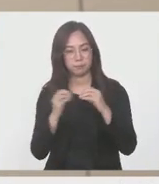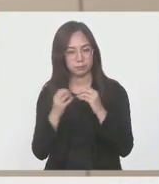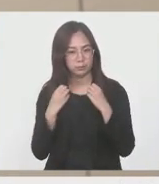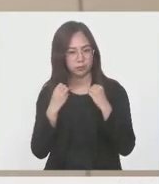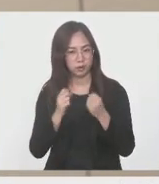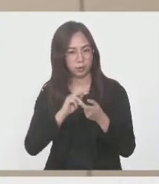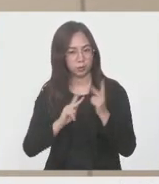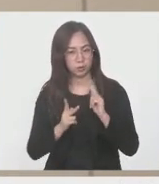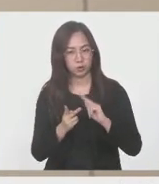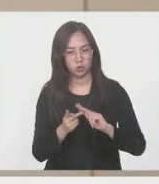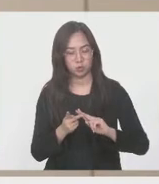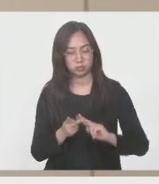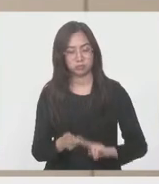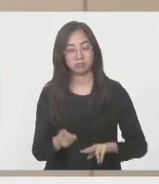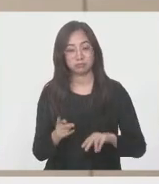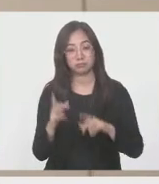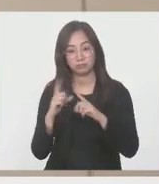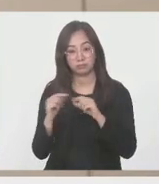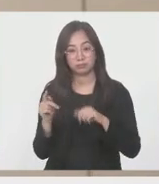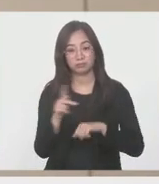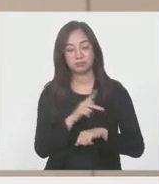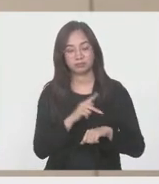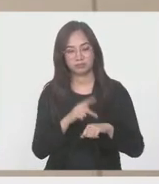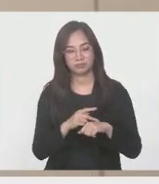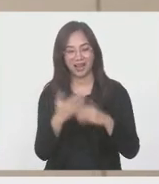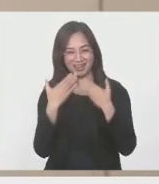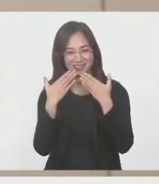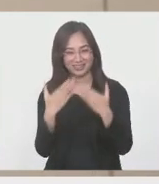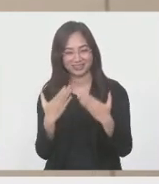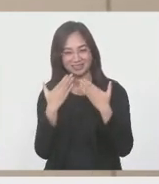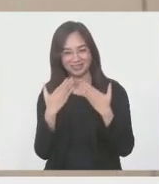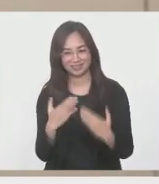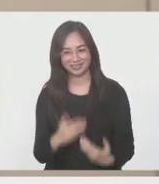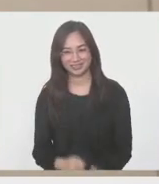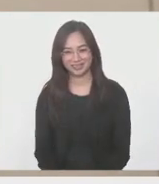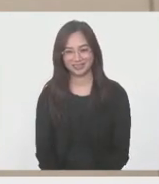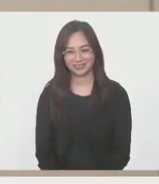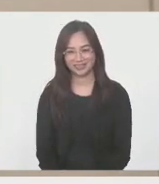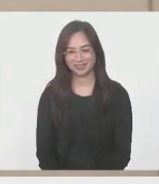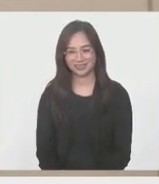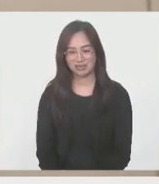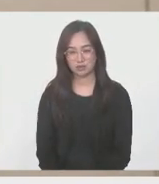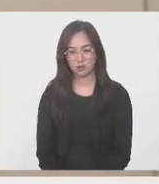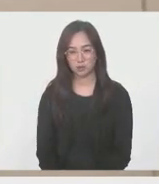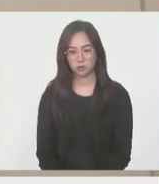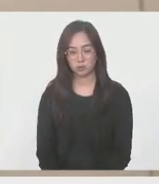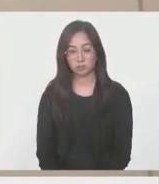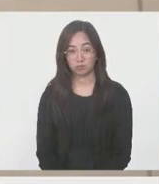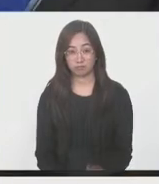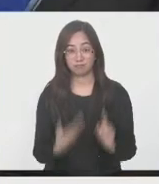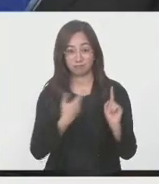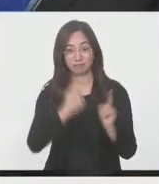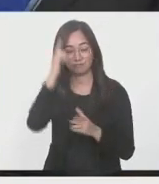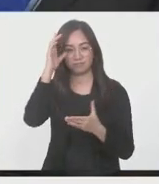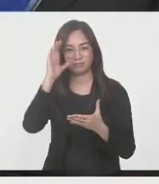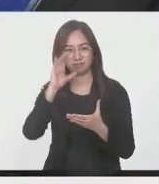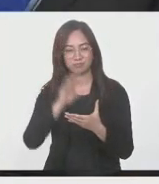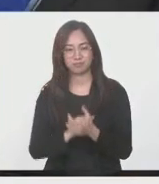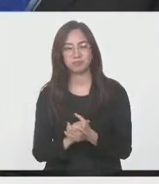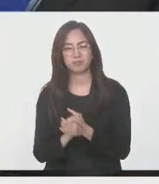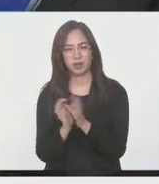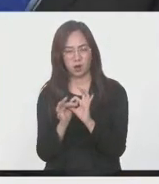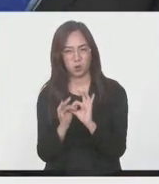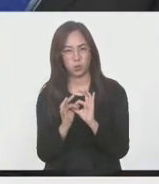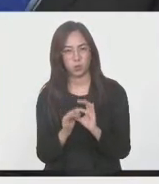ties between our nations. Maraming salamat po. The envoy believes that the robust ties